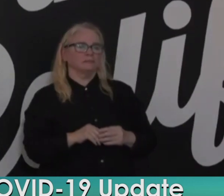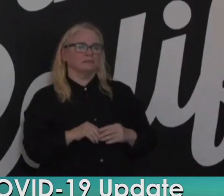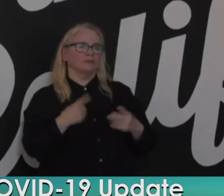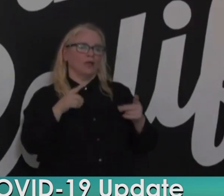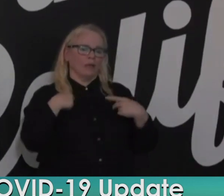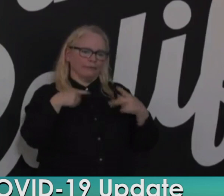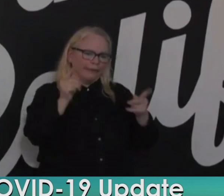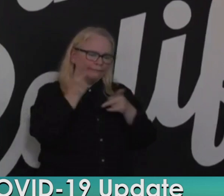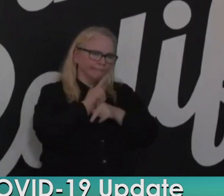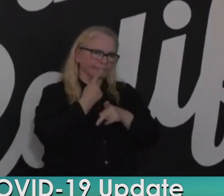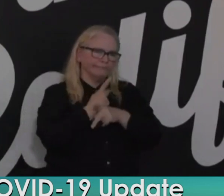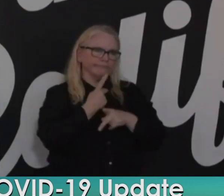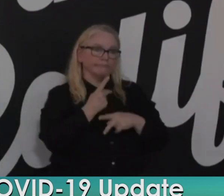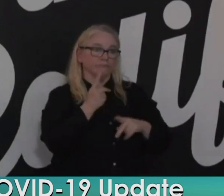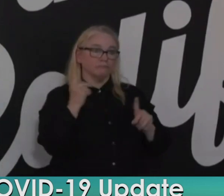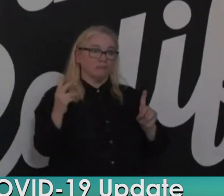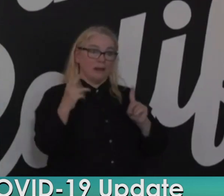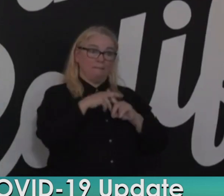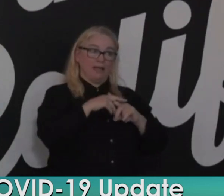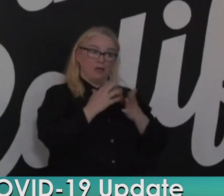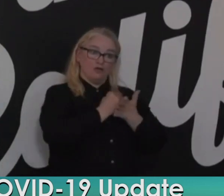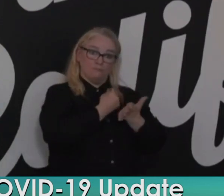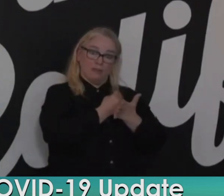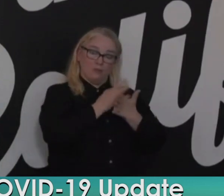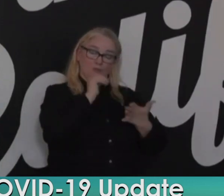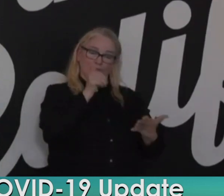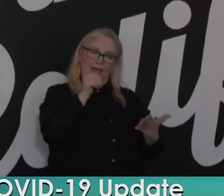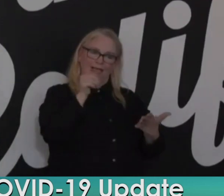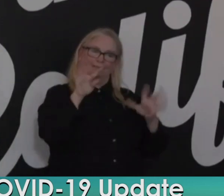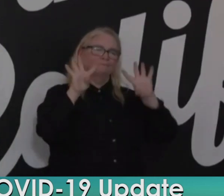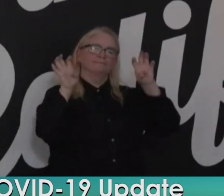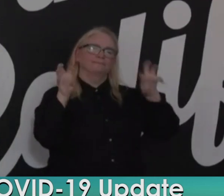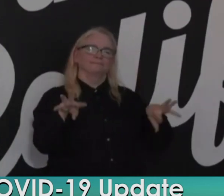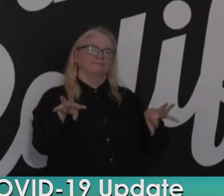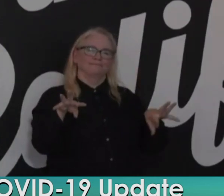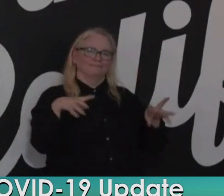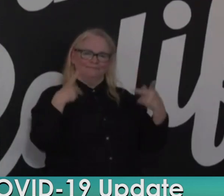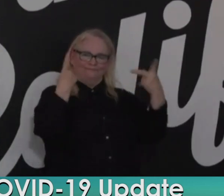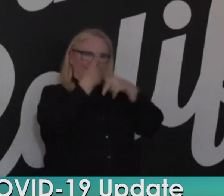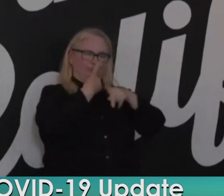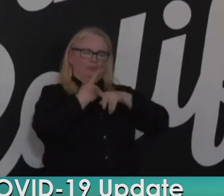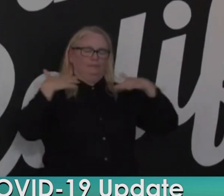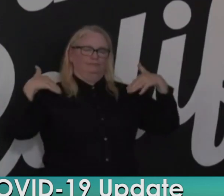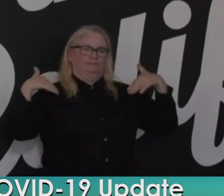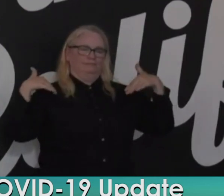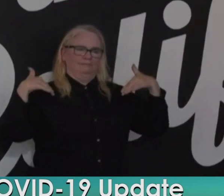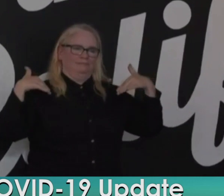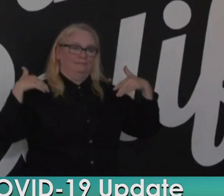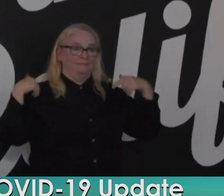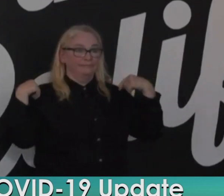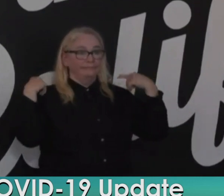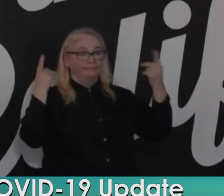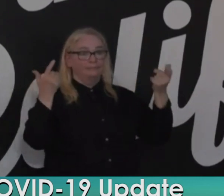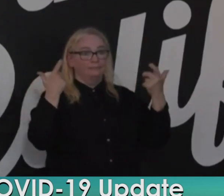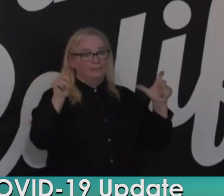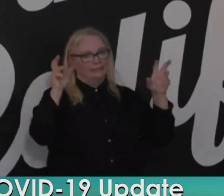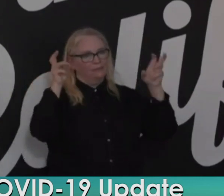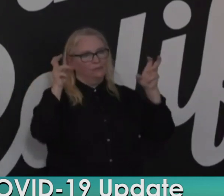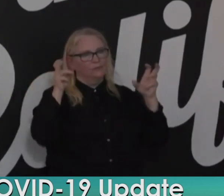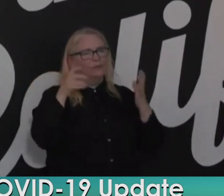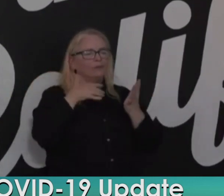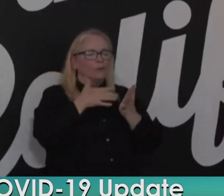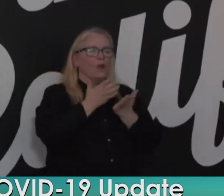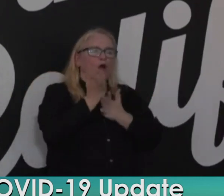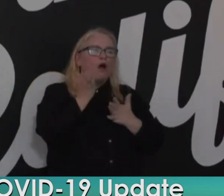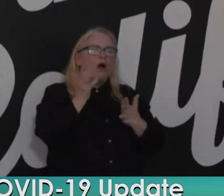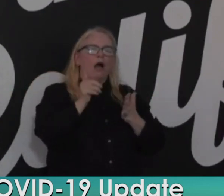the actual claims. This goes deep into the issues that have been brought to the fore today through a lawsuit by our Attorney